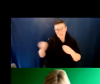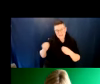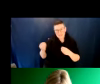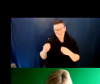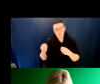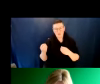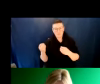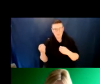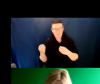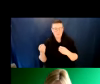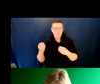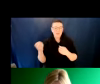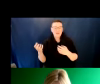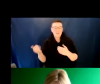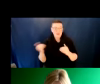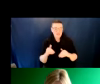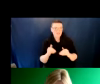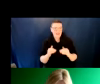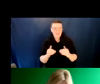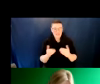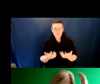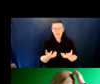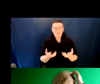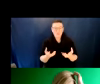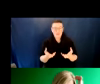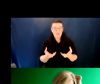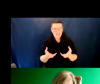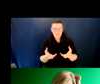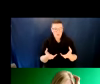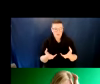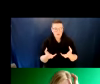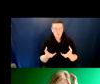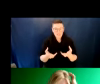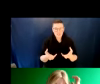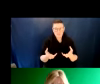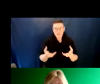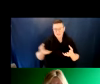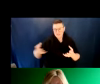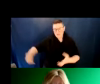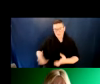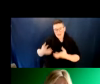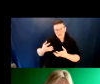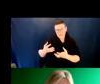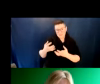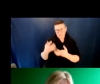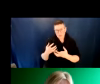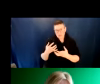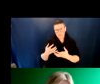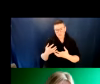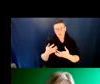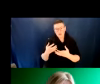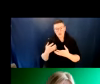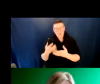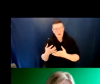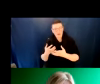deeply connected to someone. The foundation for that is laid in childhood, when that's what relationship is to be held and to be close